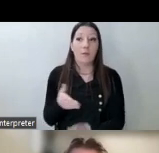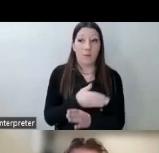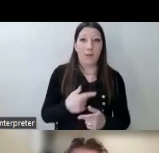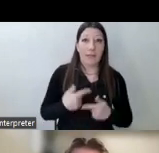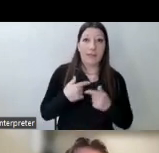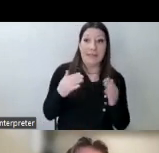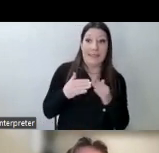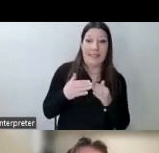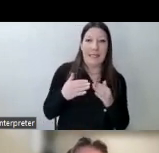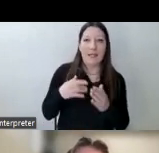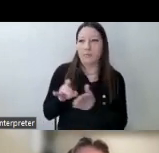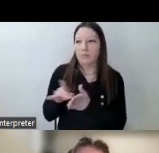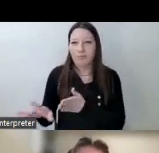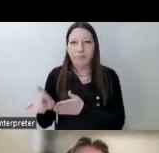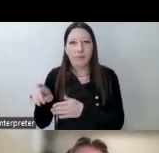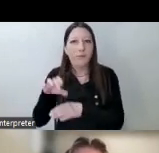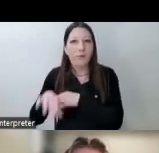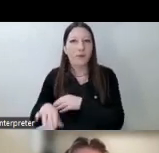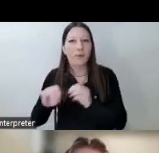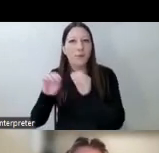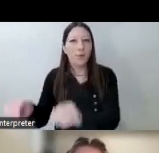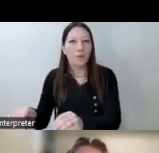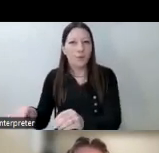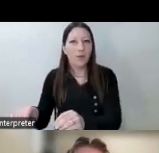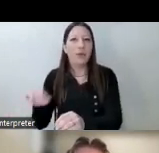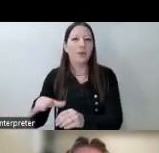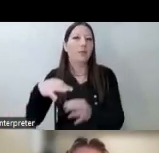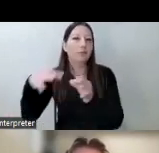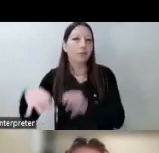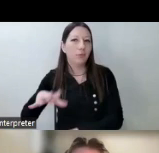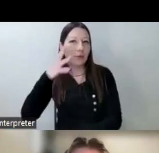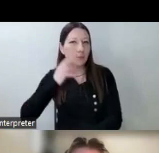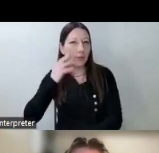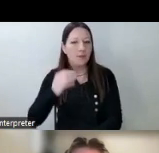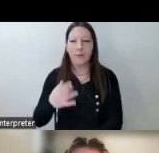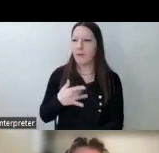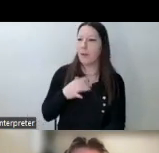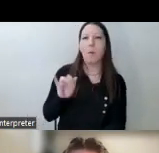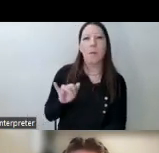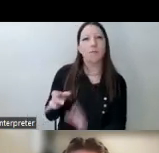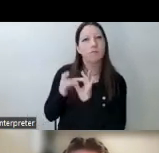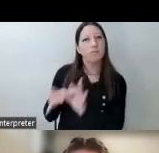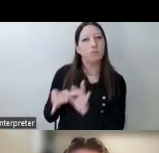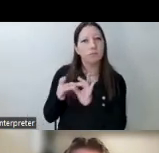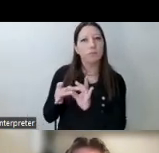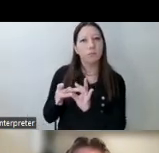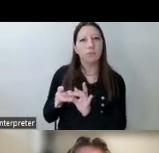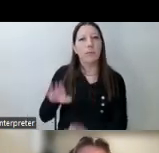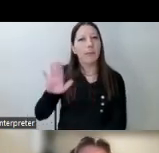quite different, I also feel a deep sense of connection and relatability to how they view their relationship with the place that they